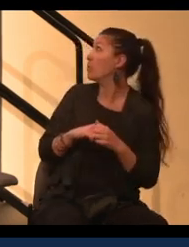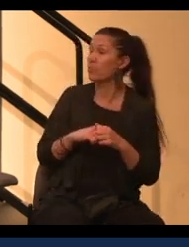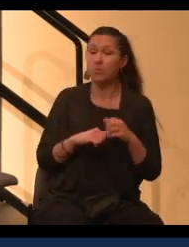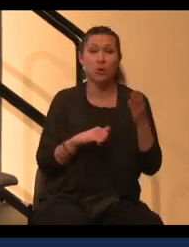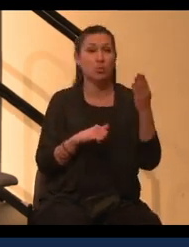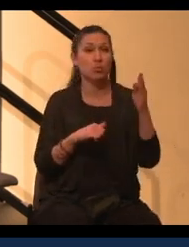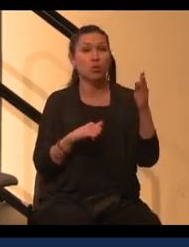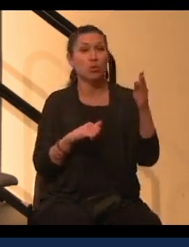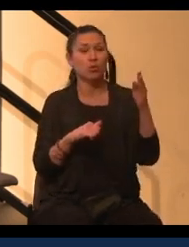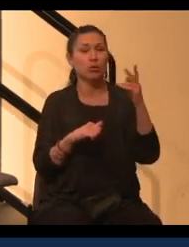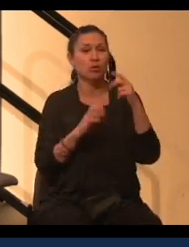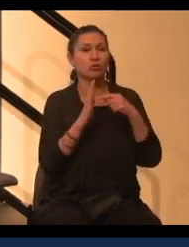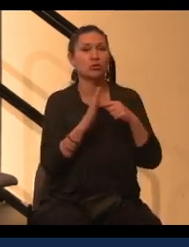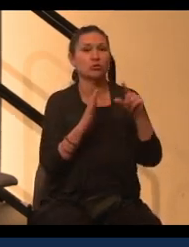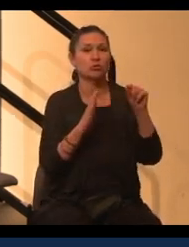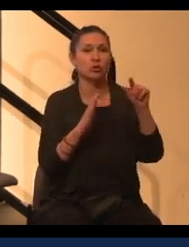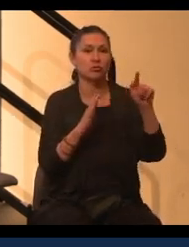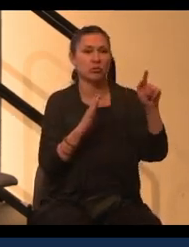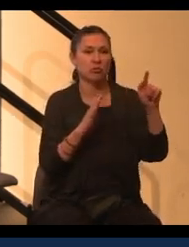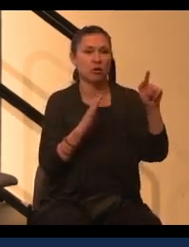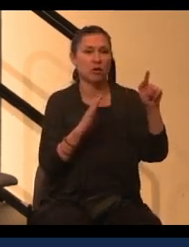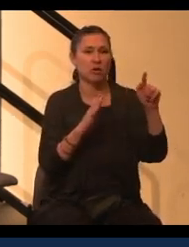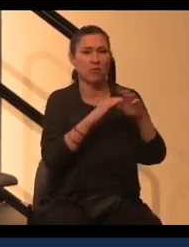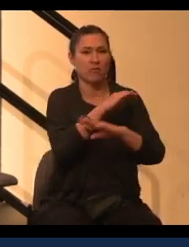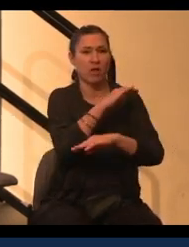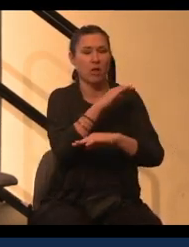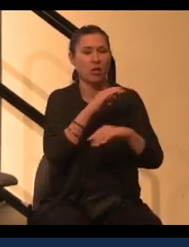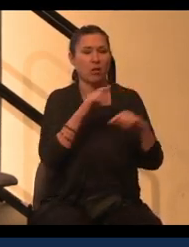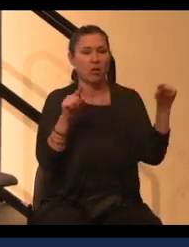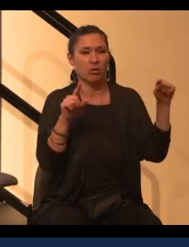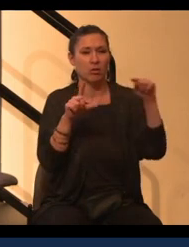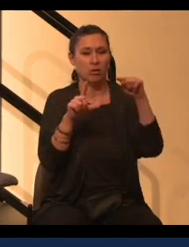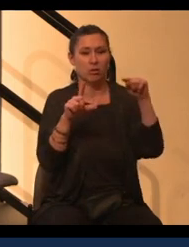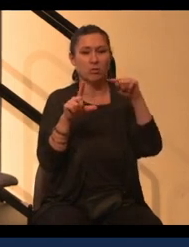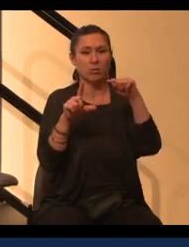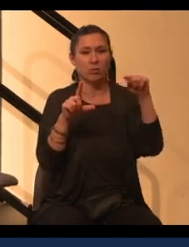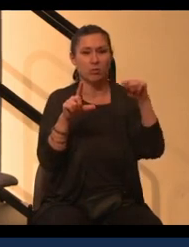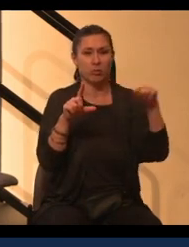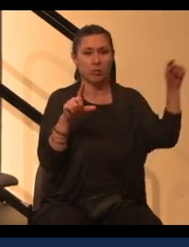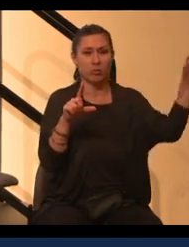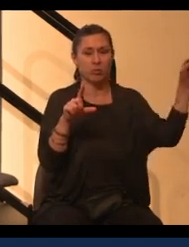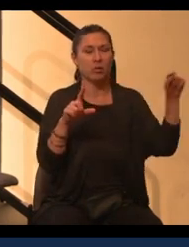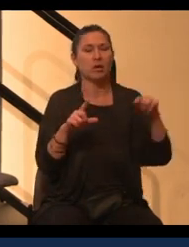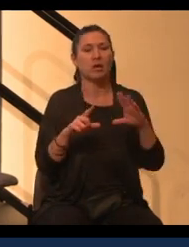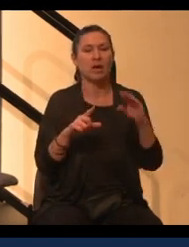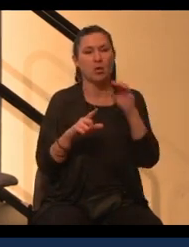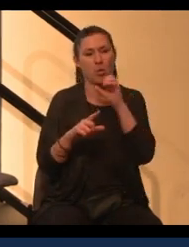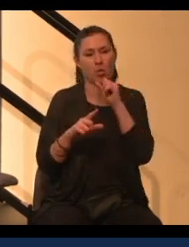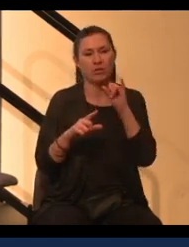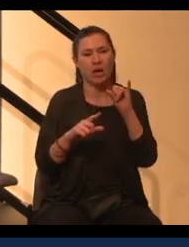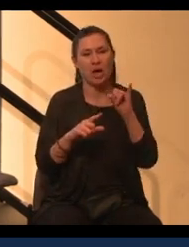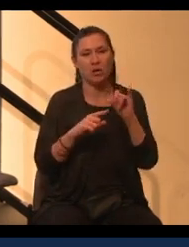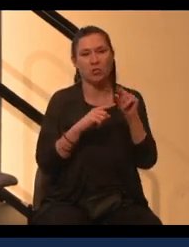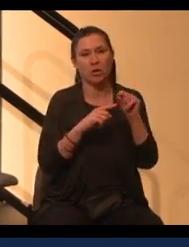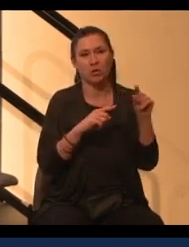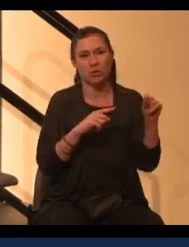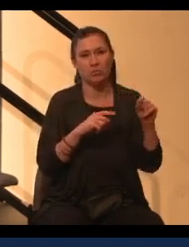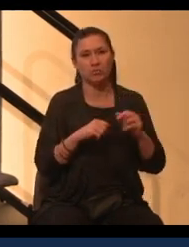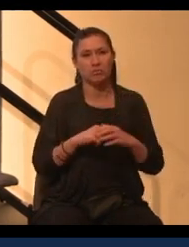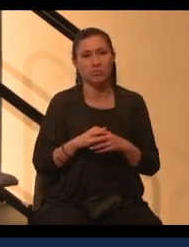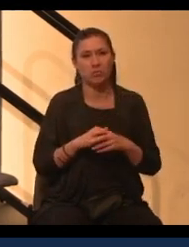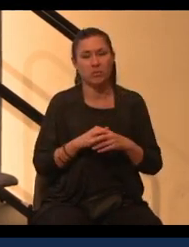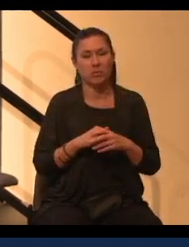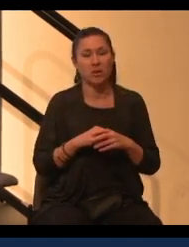2021 so for fall, and then the orange line represents fall of 20. As you can see, there were more